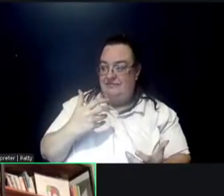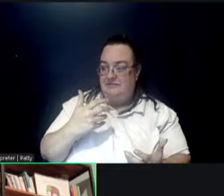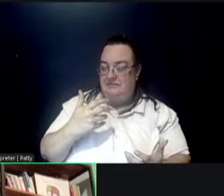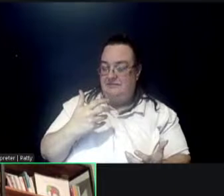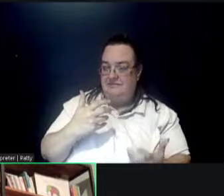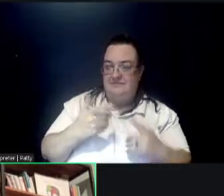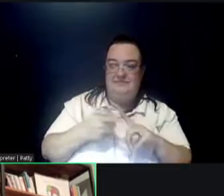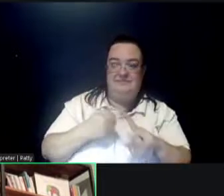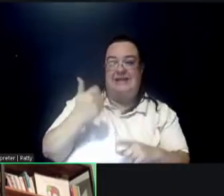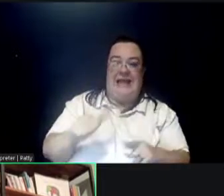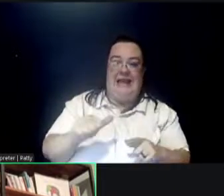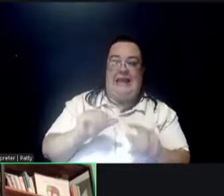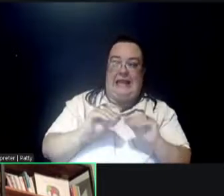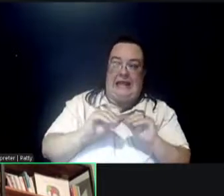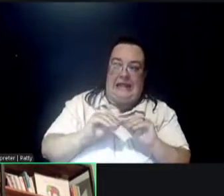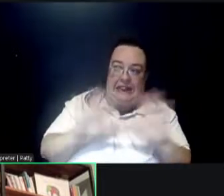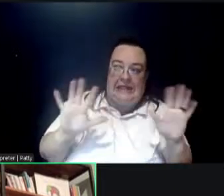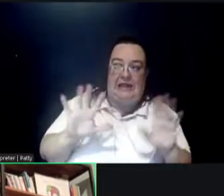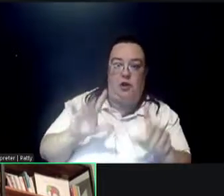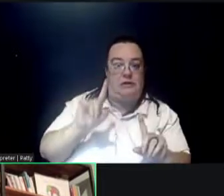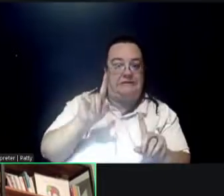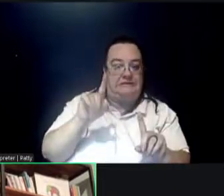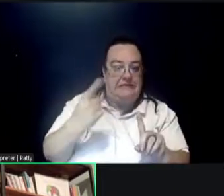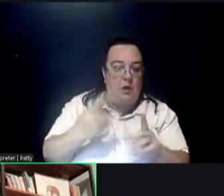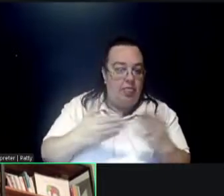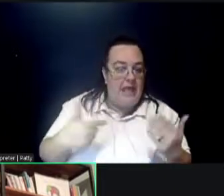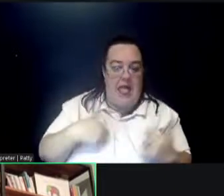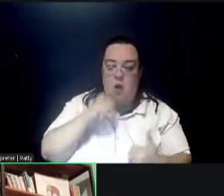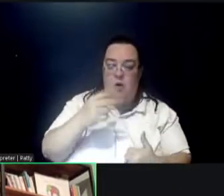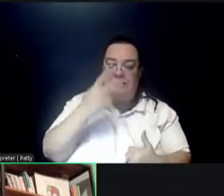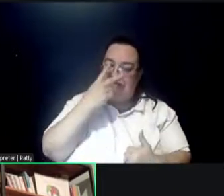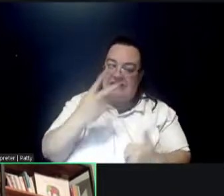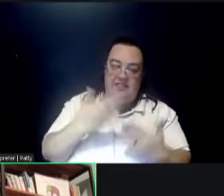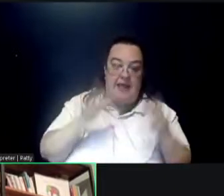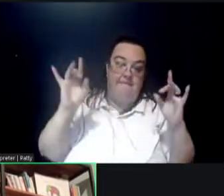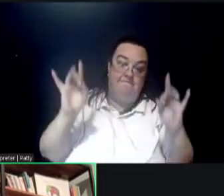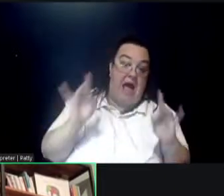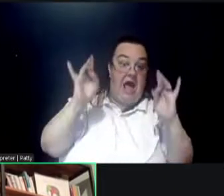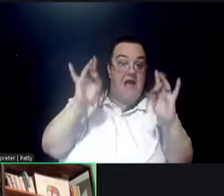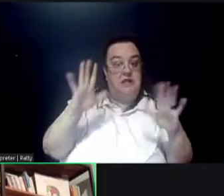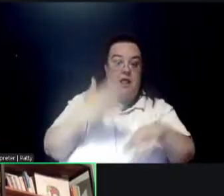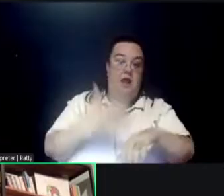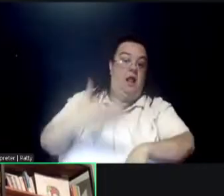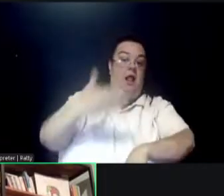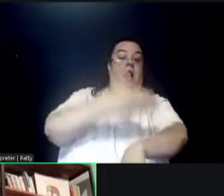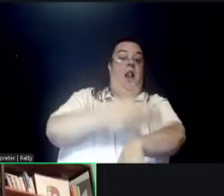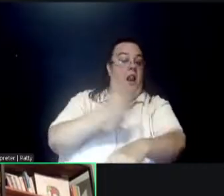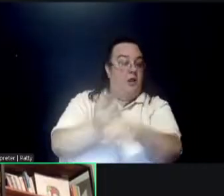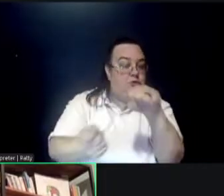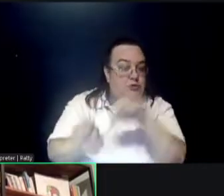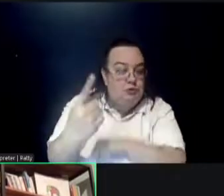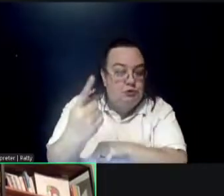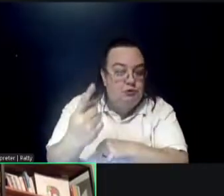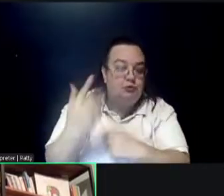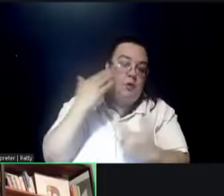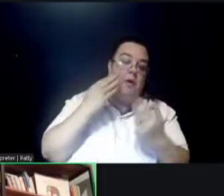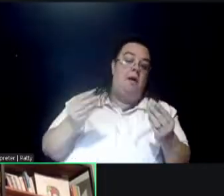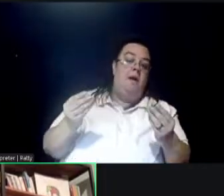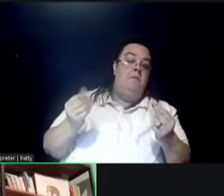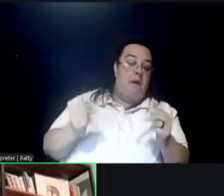clear single factor. So I don't see things just magically getting better next year. You know, property